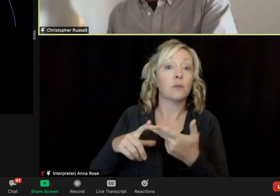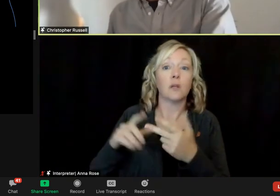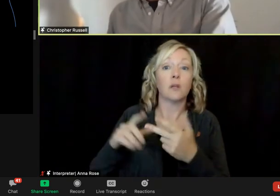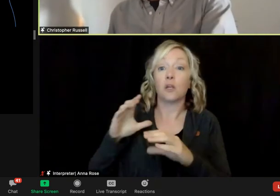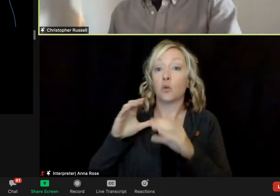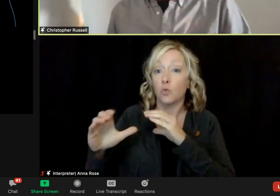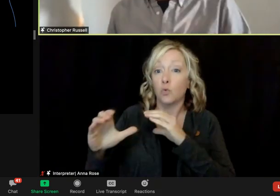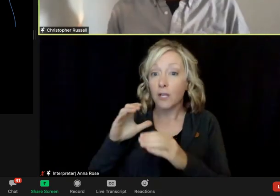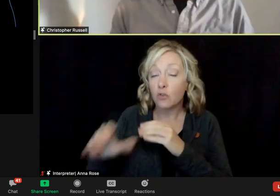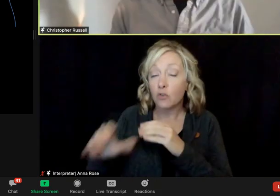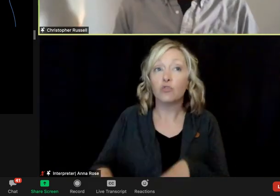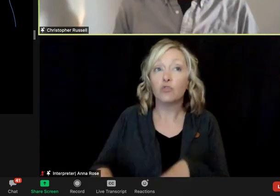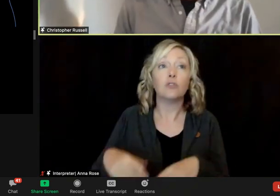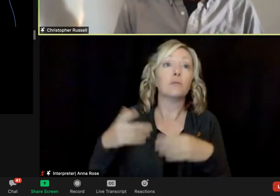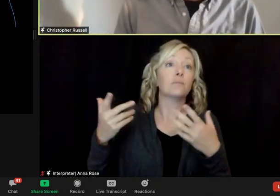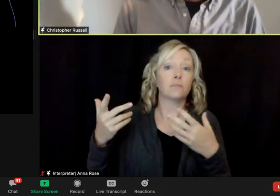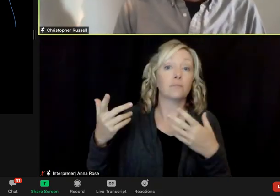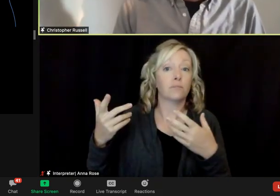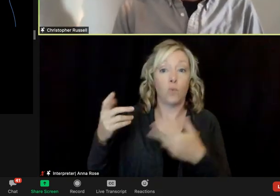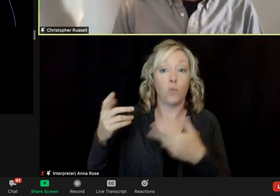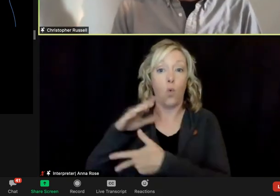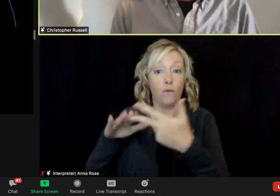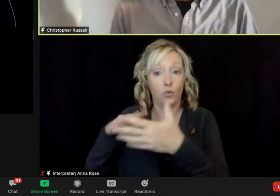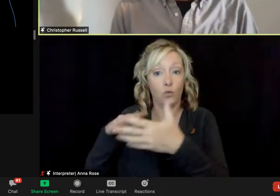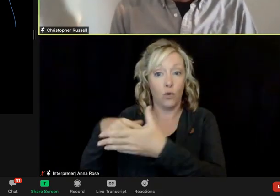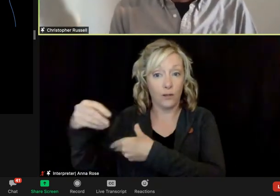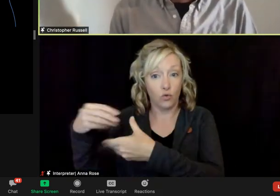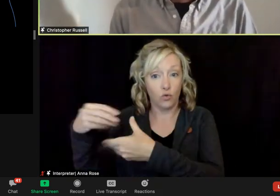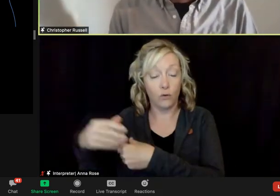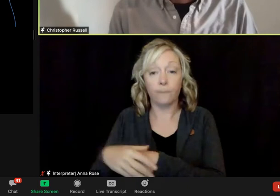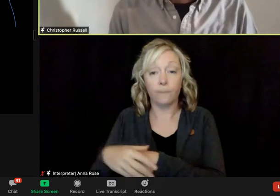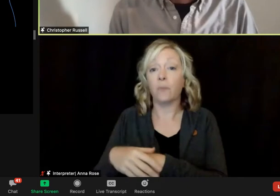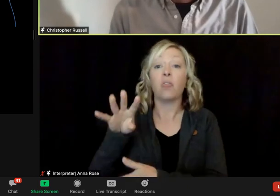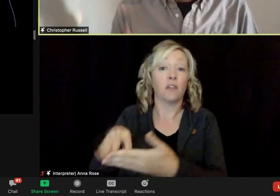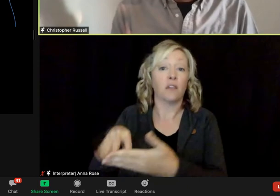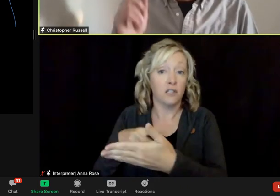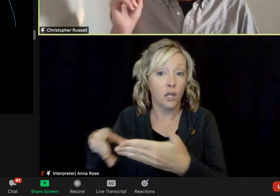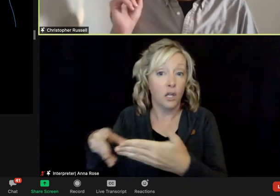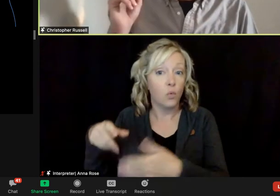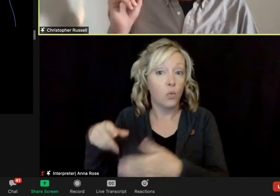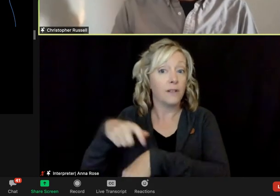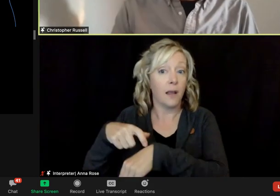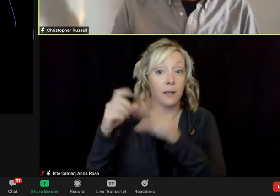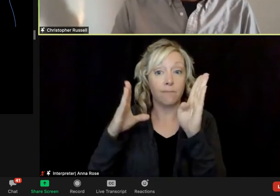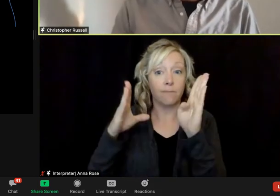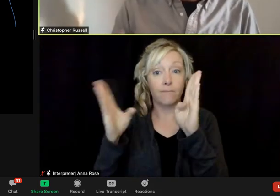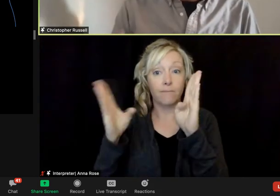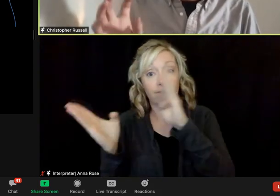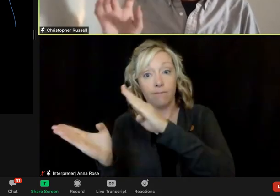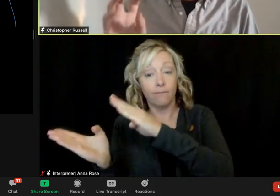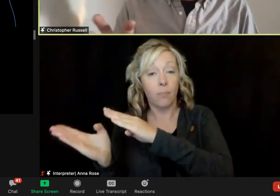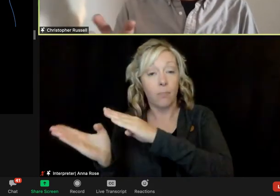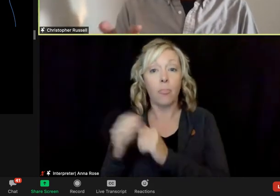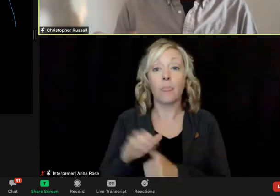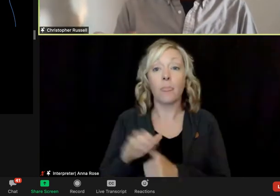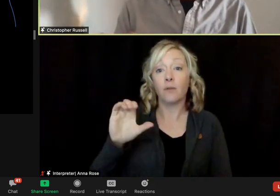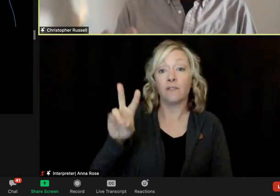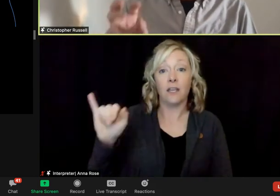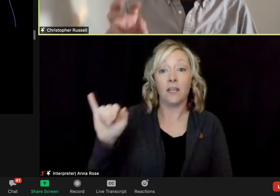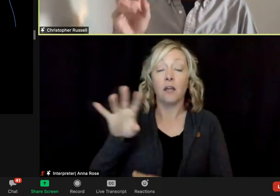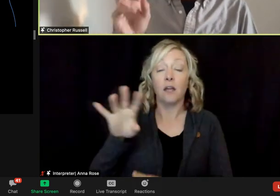communication behaviors and practices that we use, the schedule and timing. And now think about the CVI schedule as being a